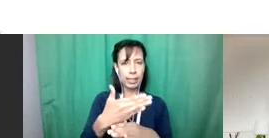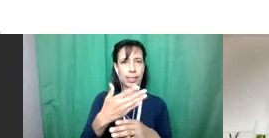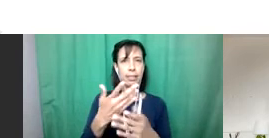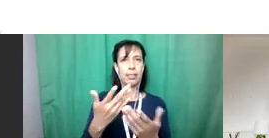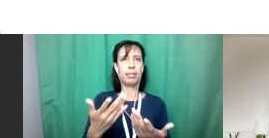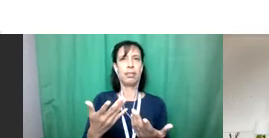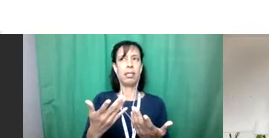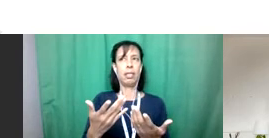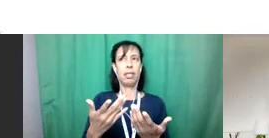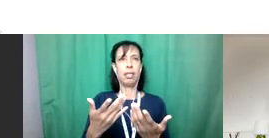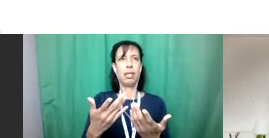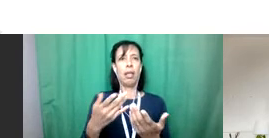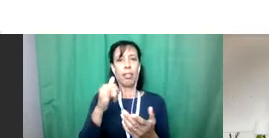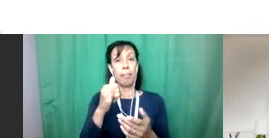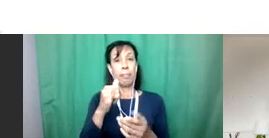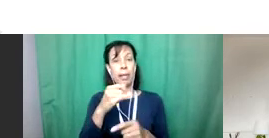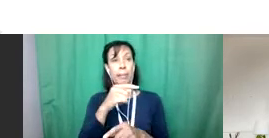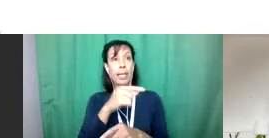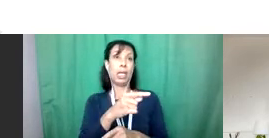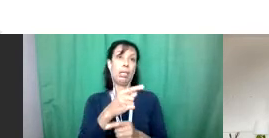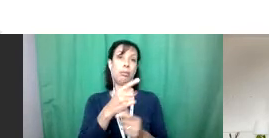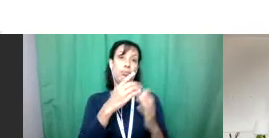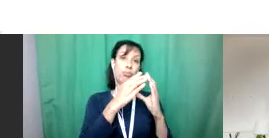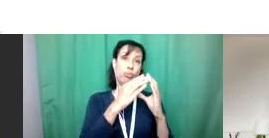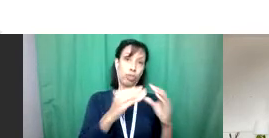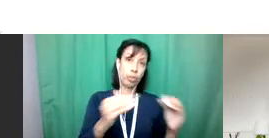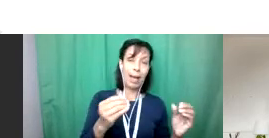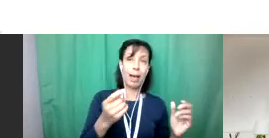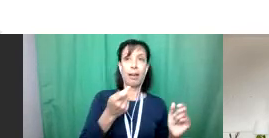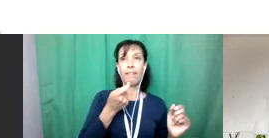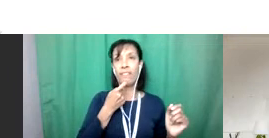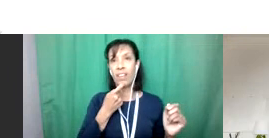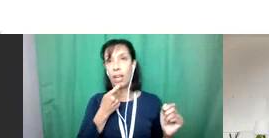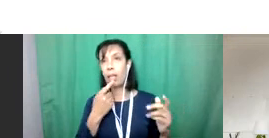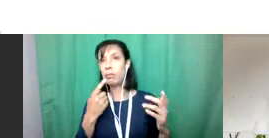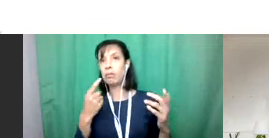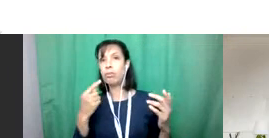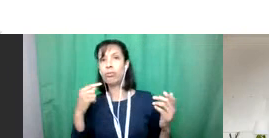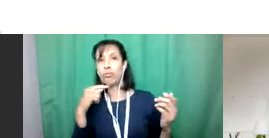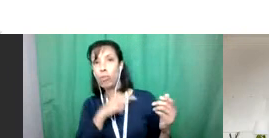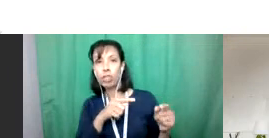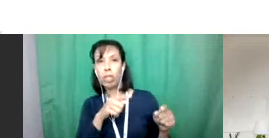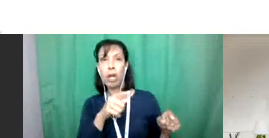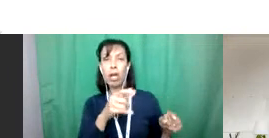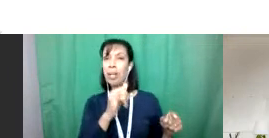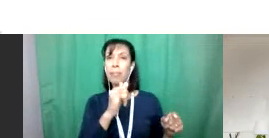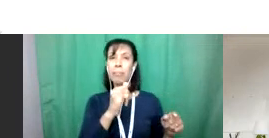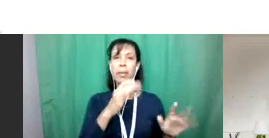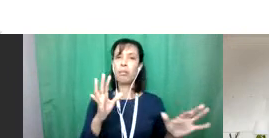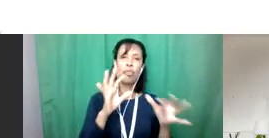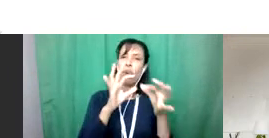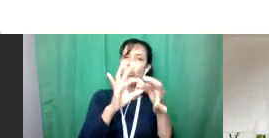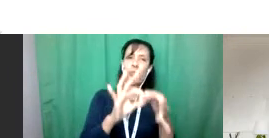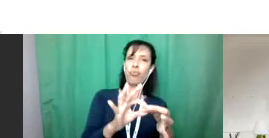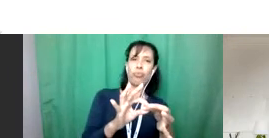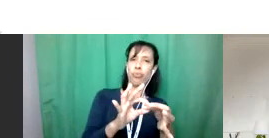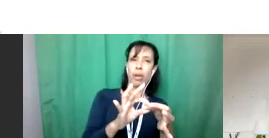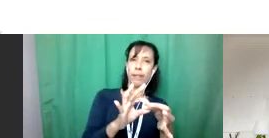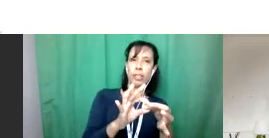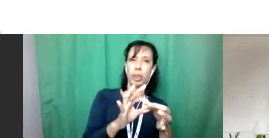Finland or Russia isn't particularly relevant to the research you have looked at in Southwark